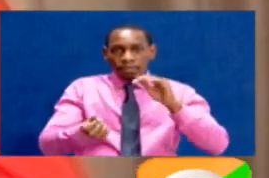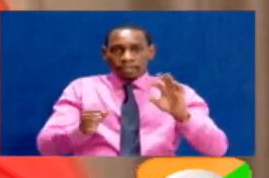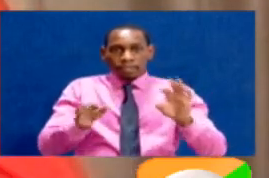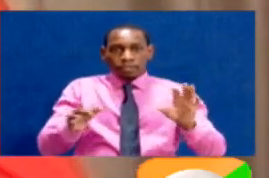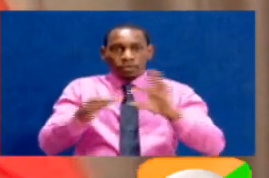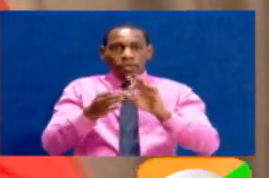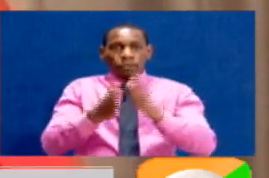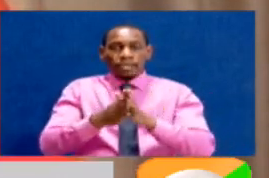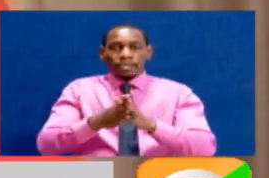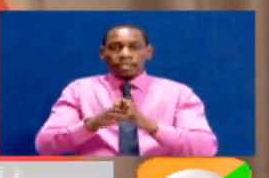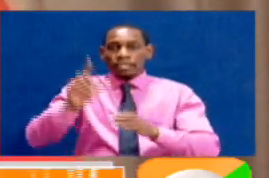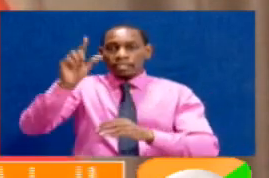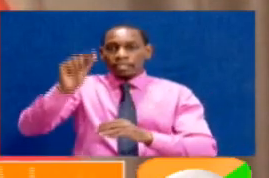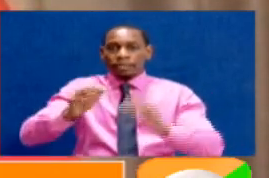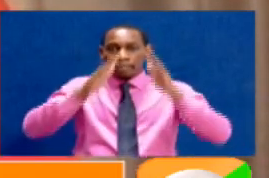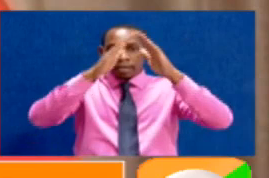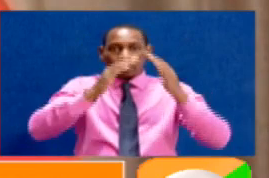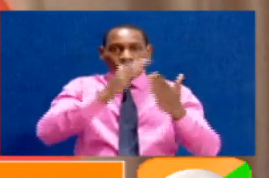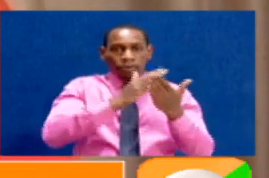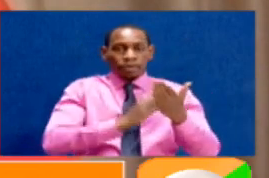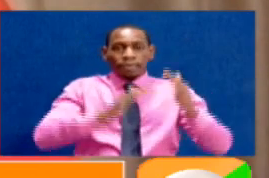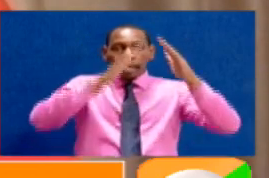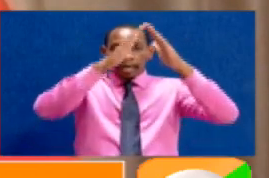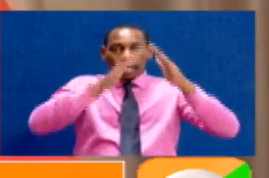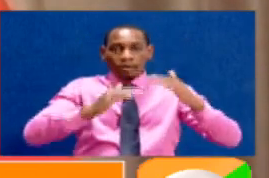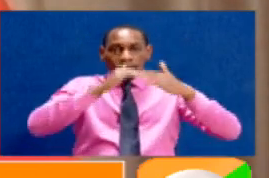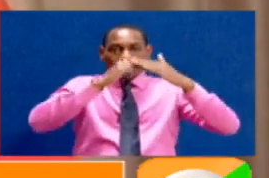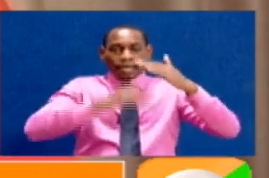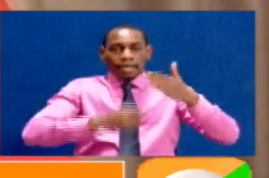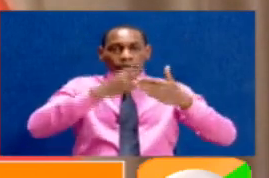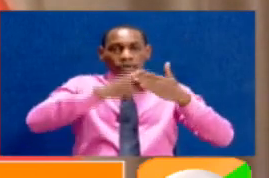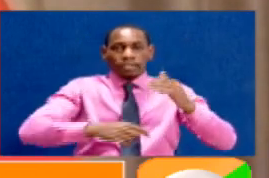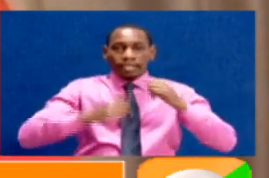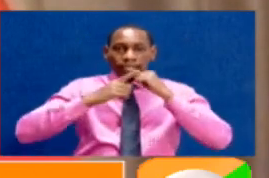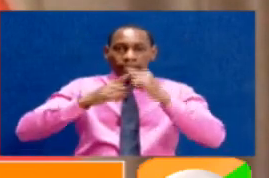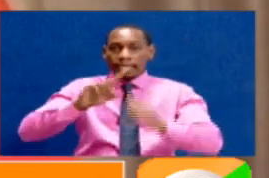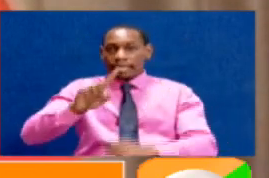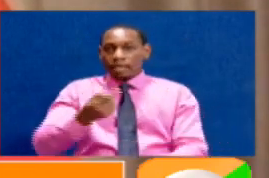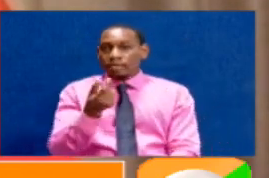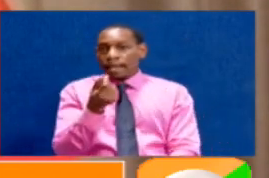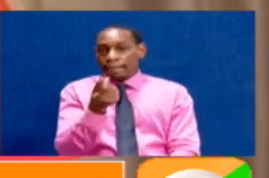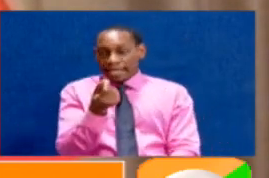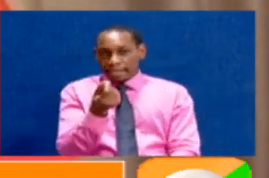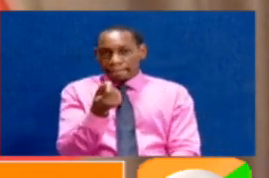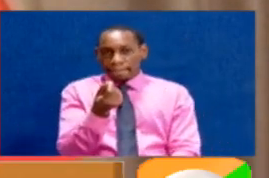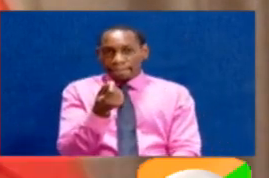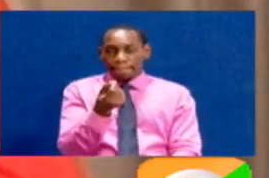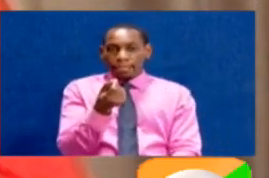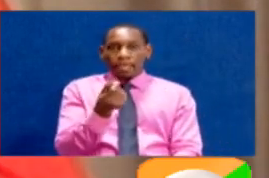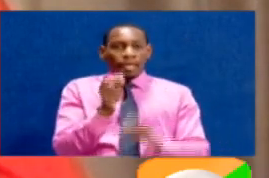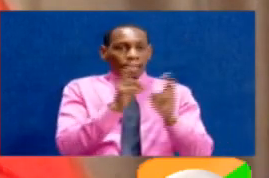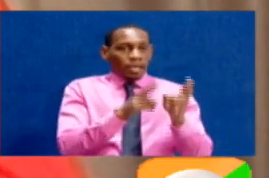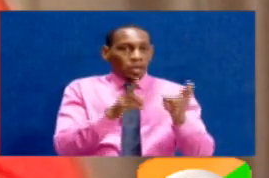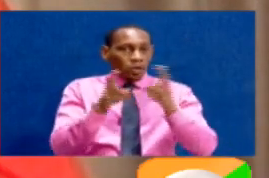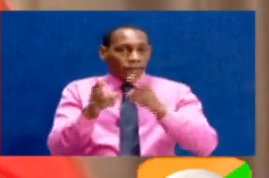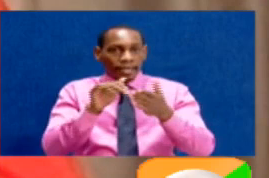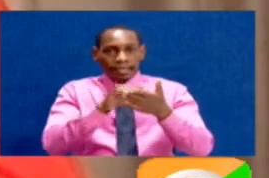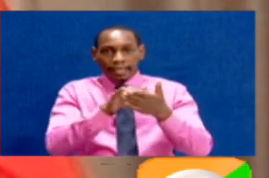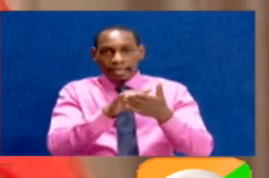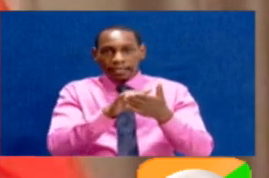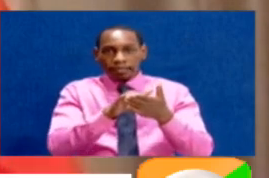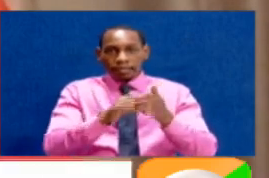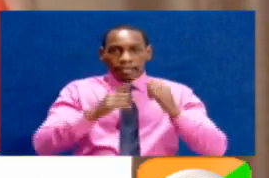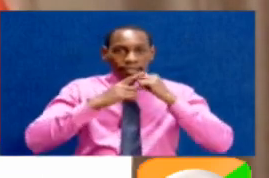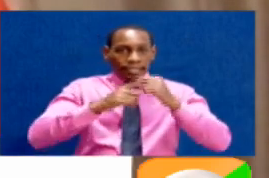affordable housing program as those houses that are below the price of 600,000. So usually that would